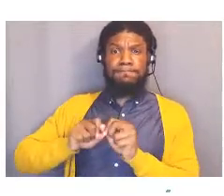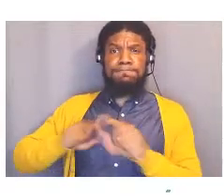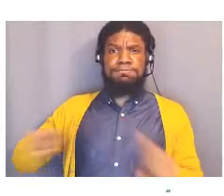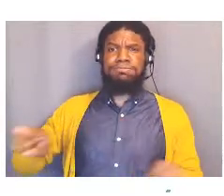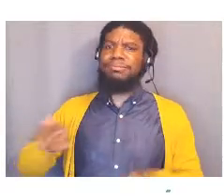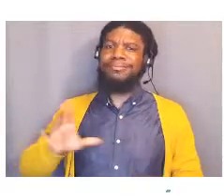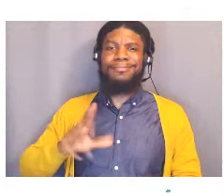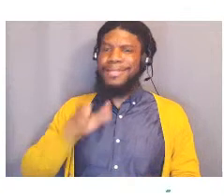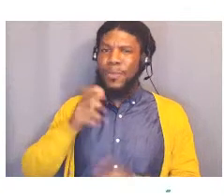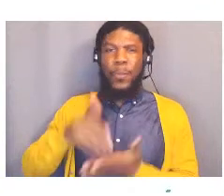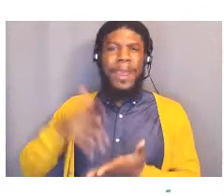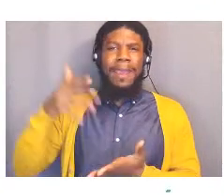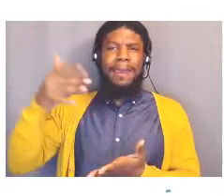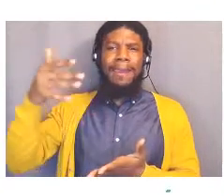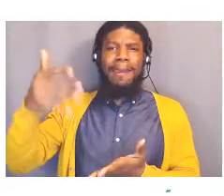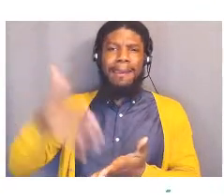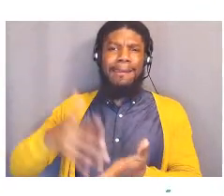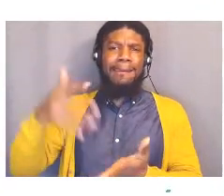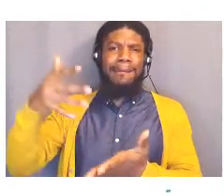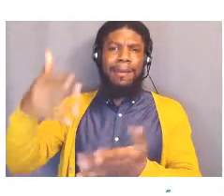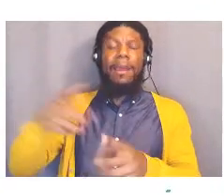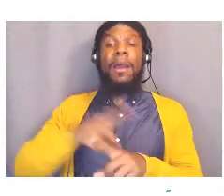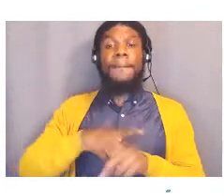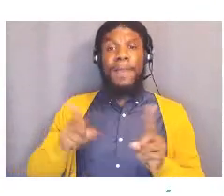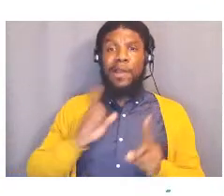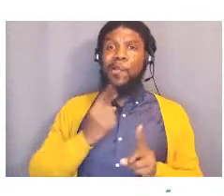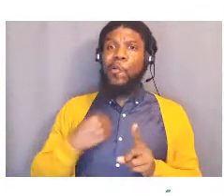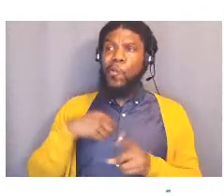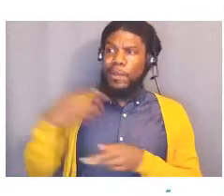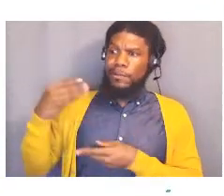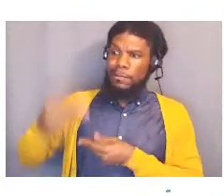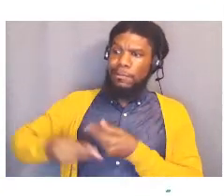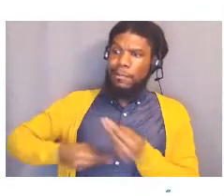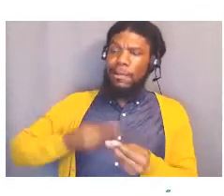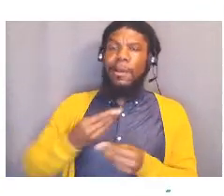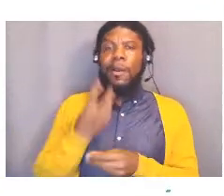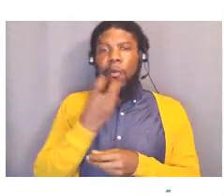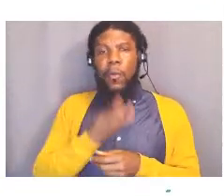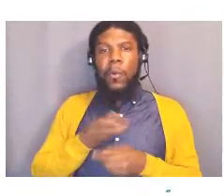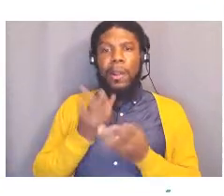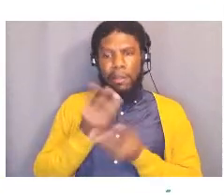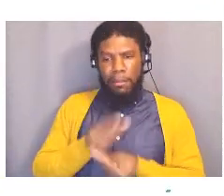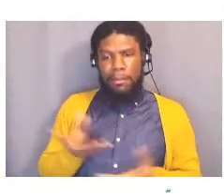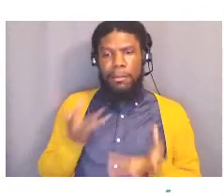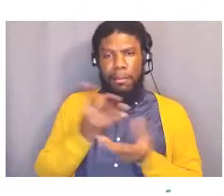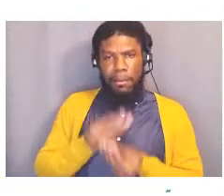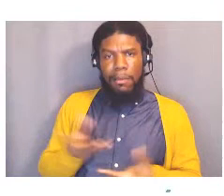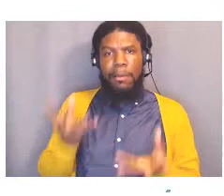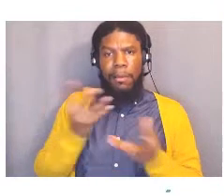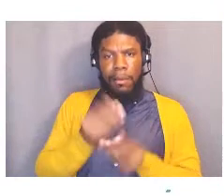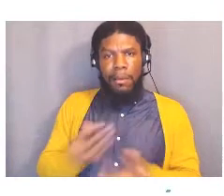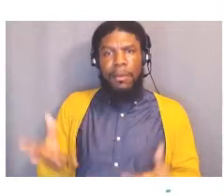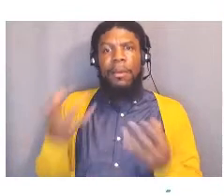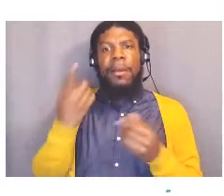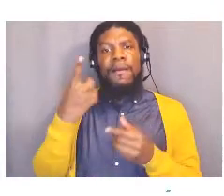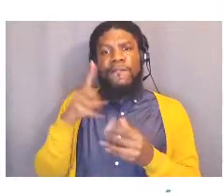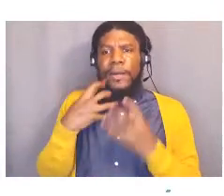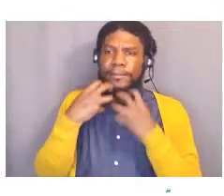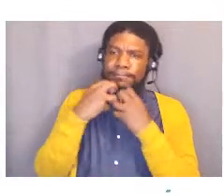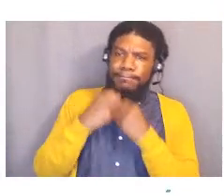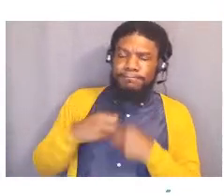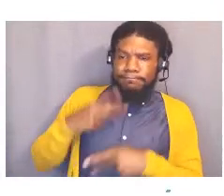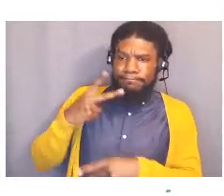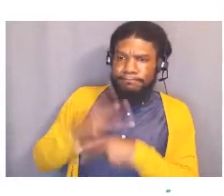again in our communities through the oral tradition in an effort to preserve its relevance for future generations of